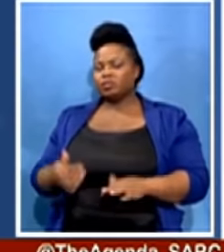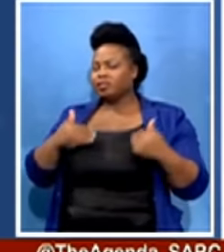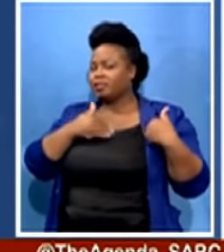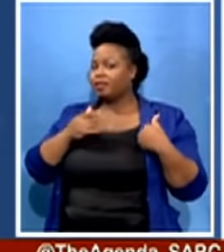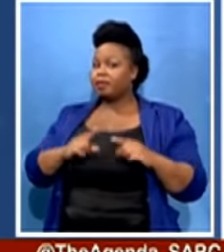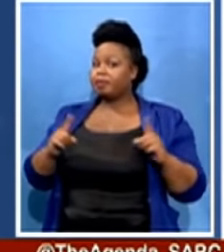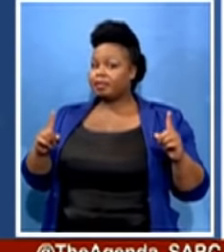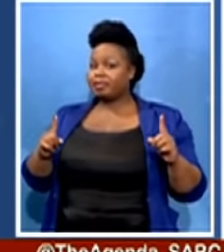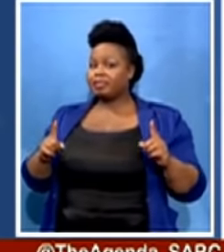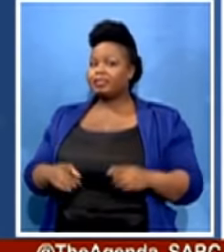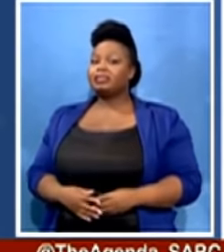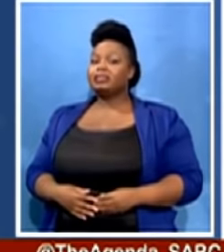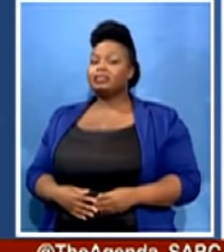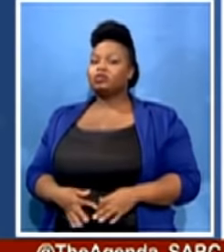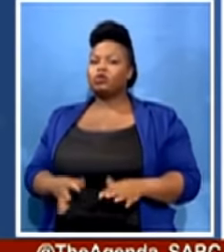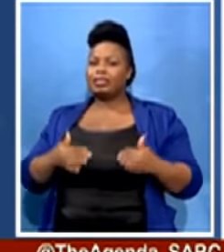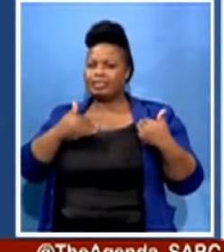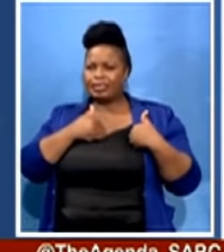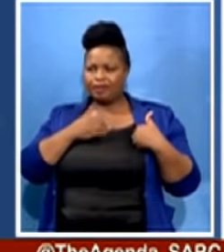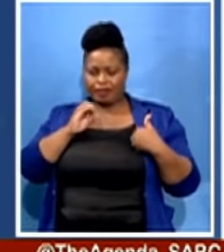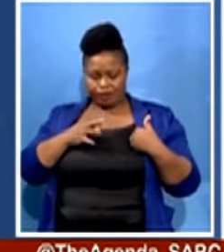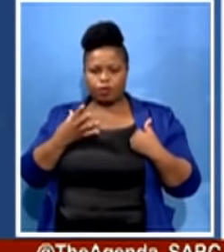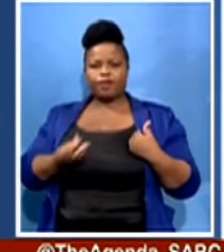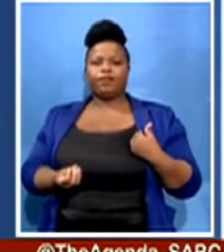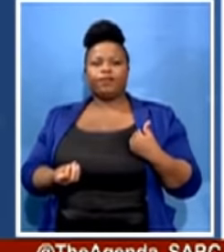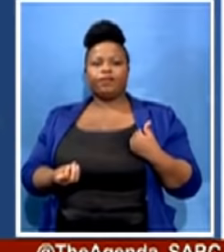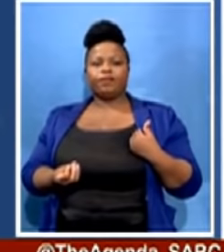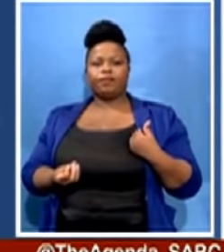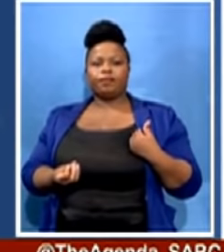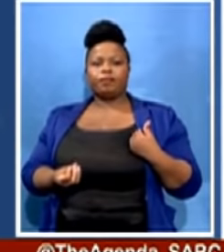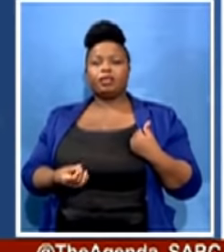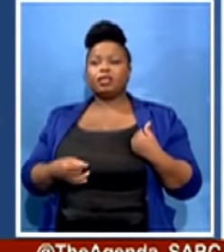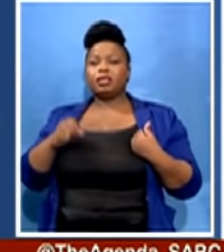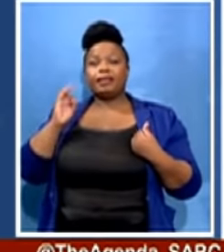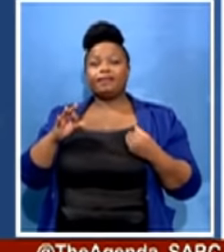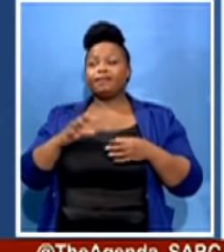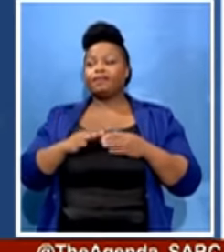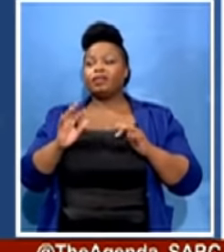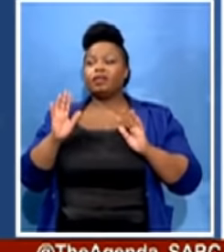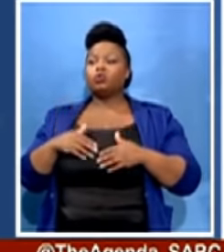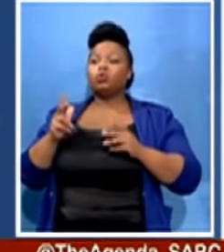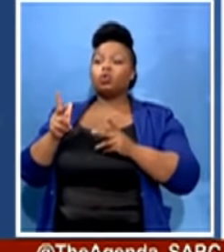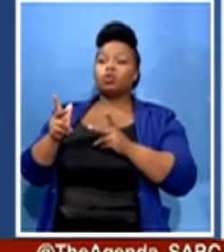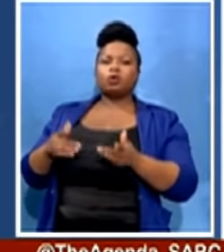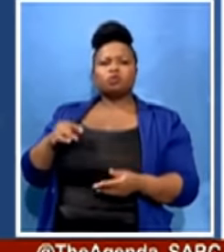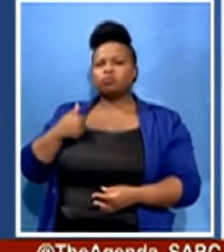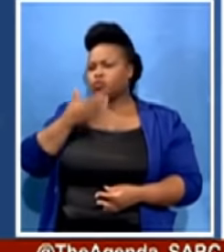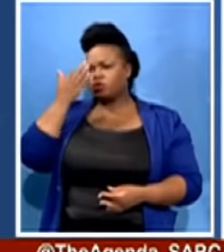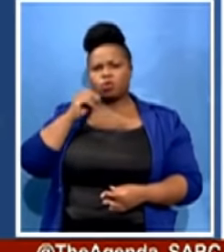you. When they leave you, you don't know why people want them and what they intend to do with